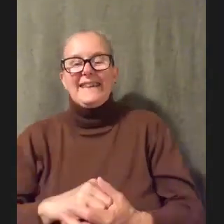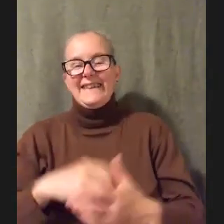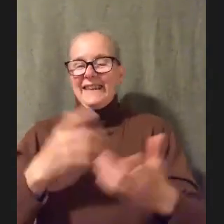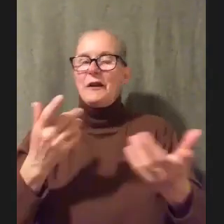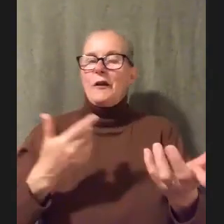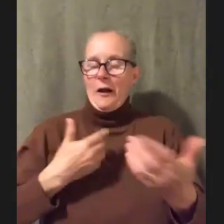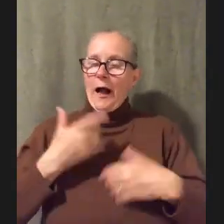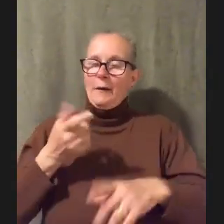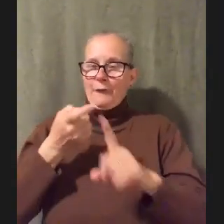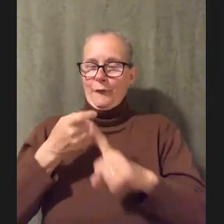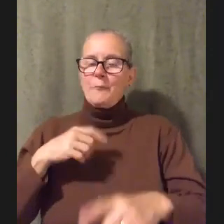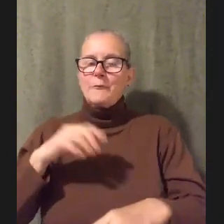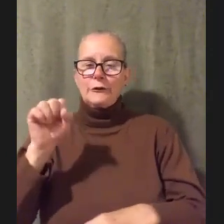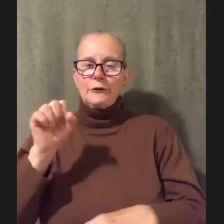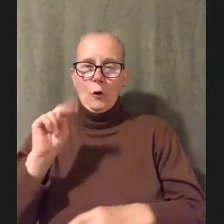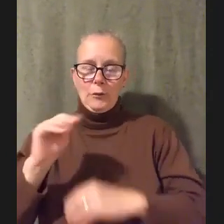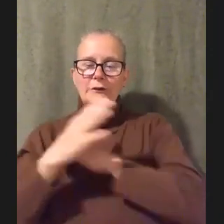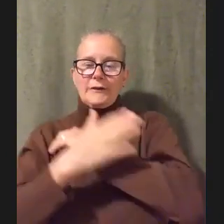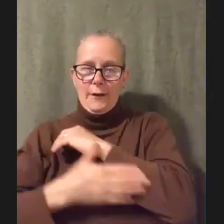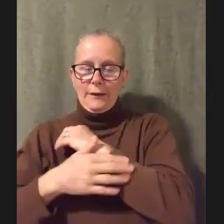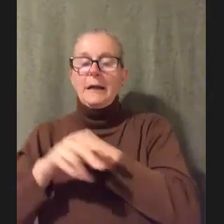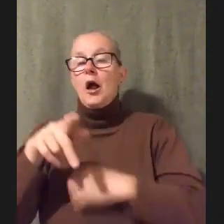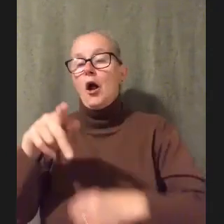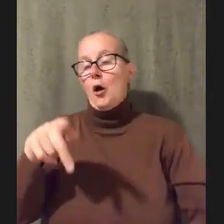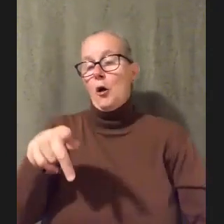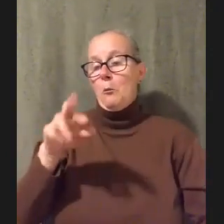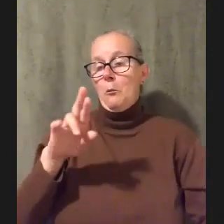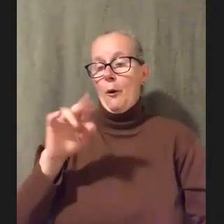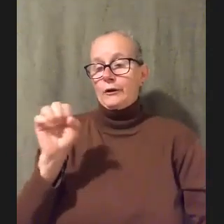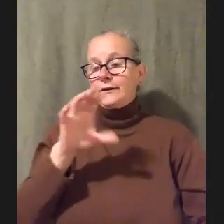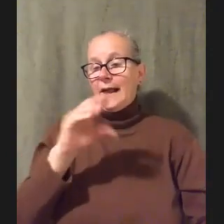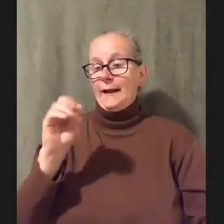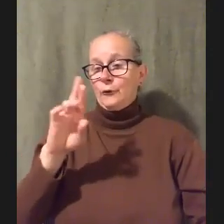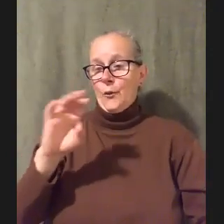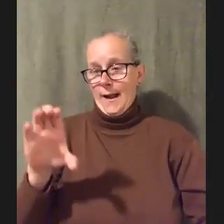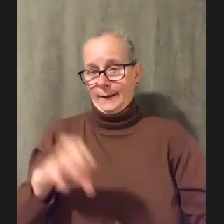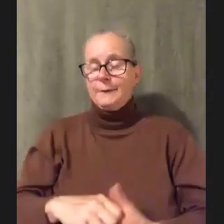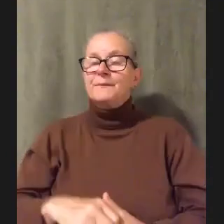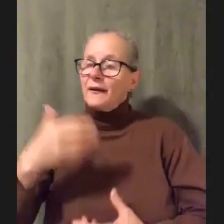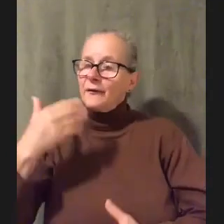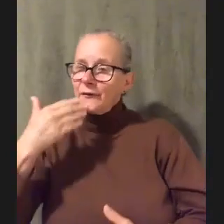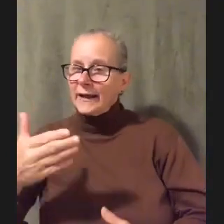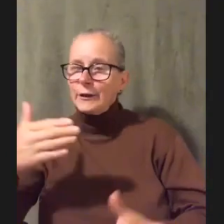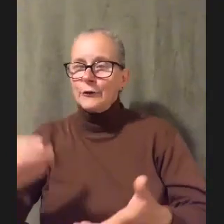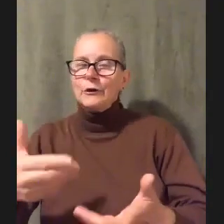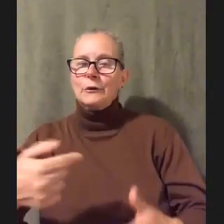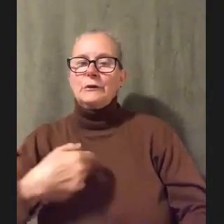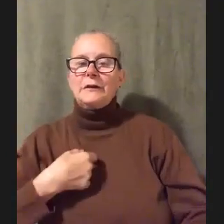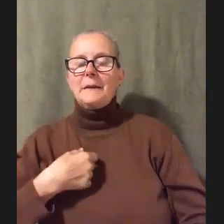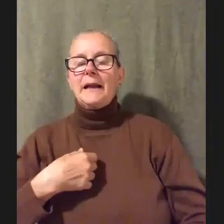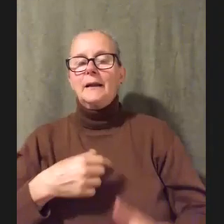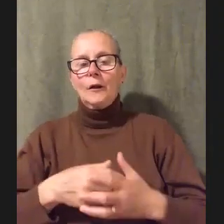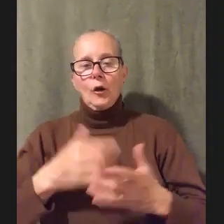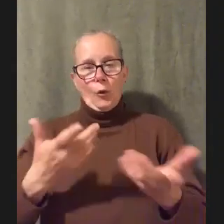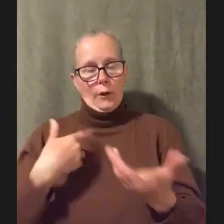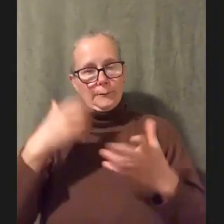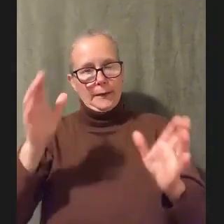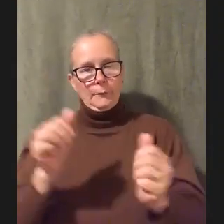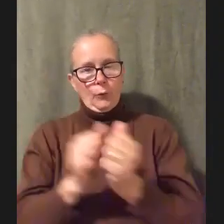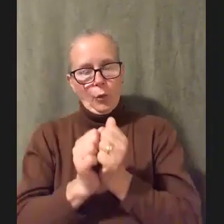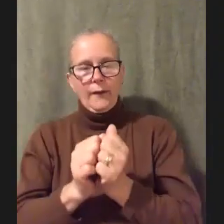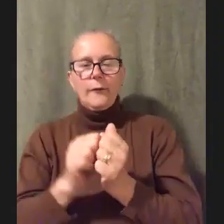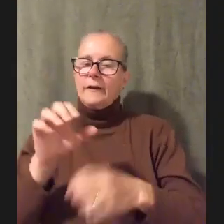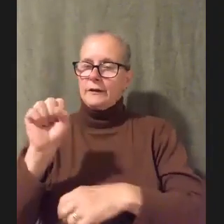Tourism Department Director. Thank you, Executive Summers and Dr. Spitters. Wanted to give an update on where we are with Snohomish County